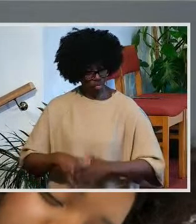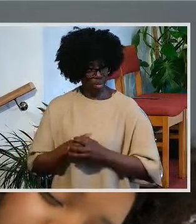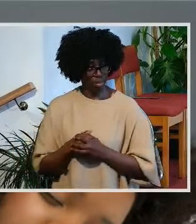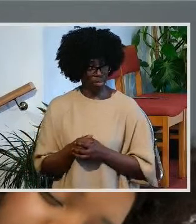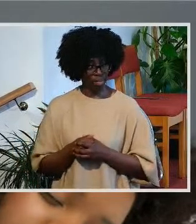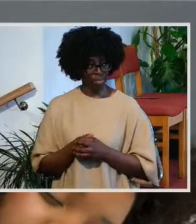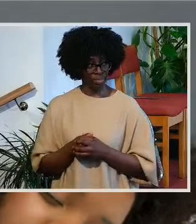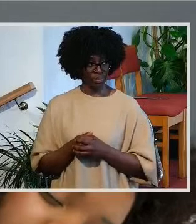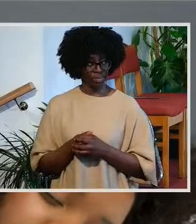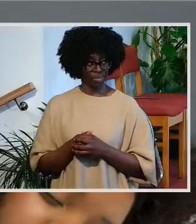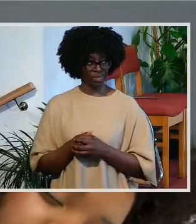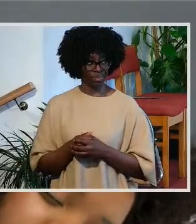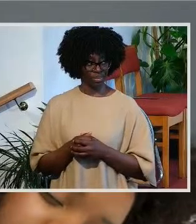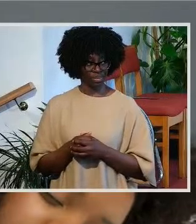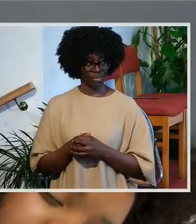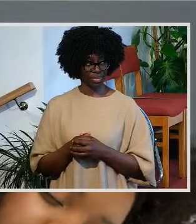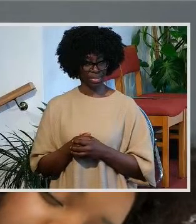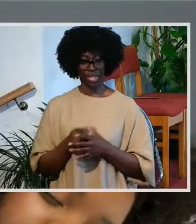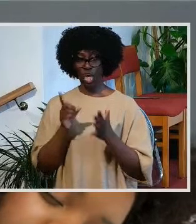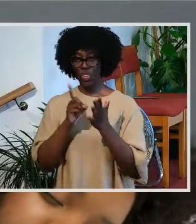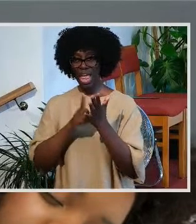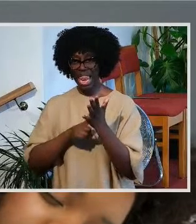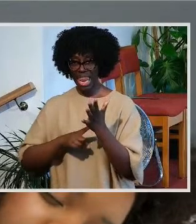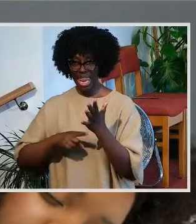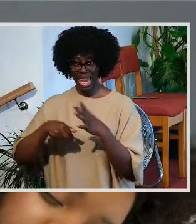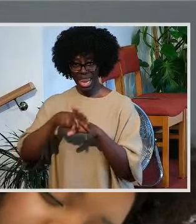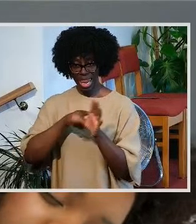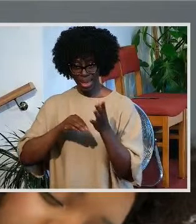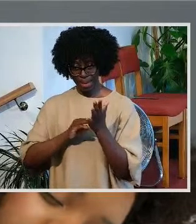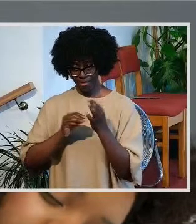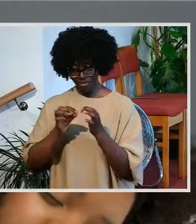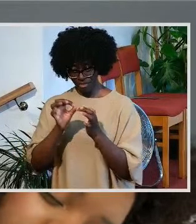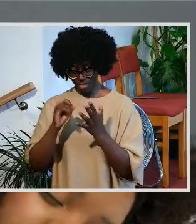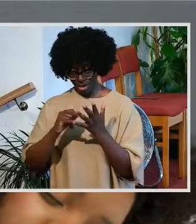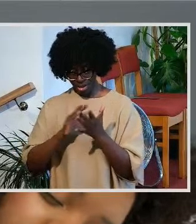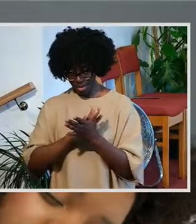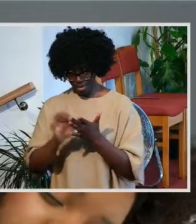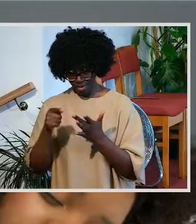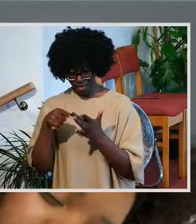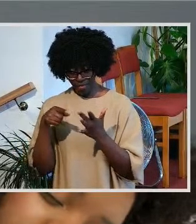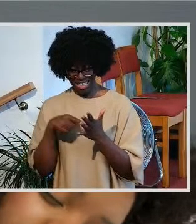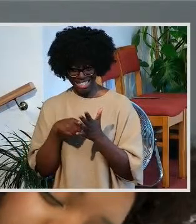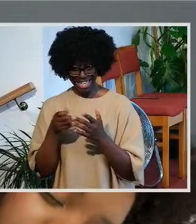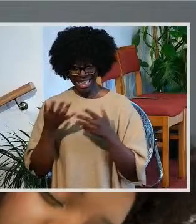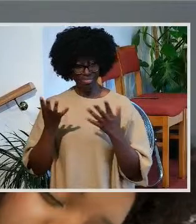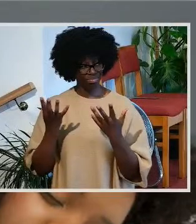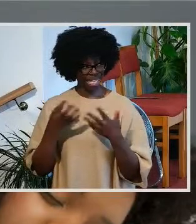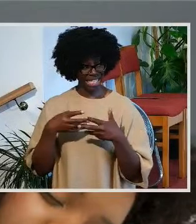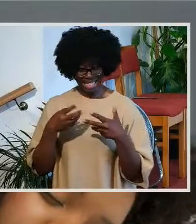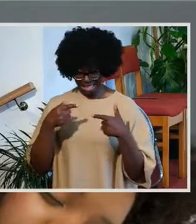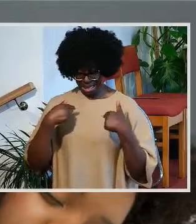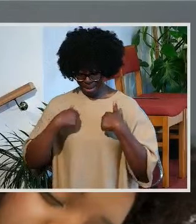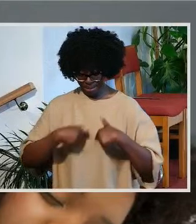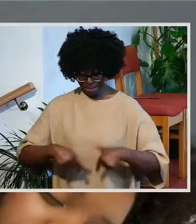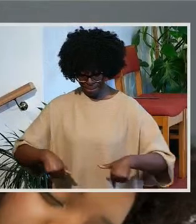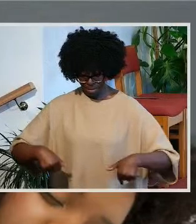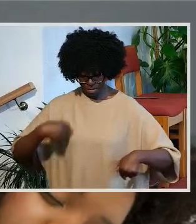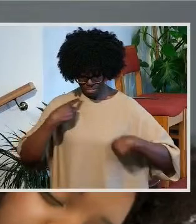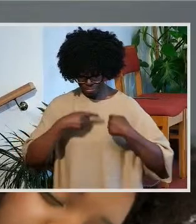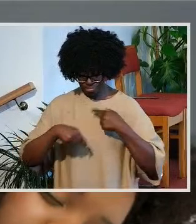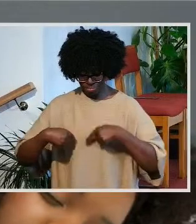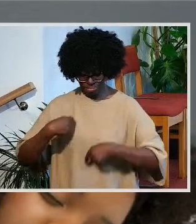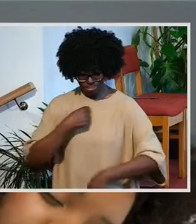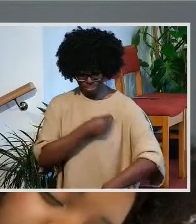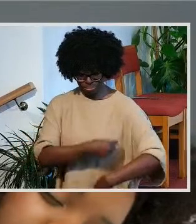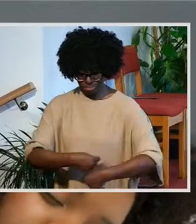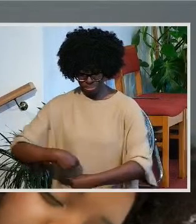what's called the glymphatic system. It's like the lymphatic system that we have that removes toxins from our circulation. The similar thing